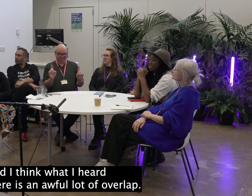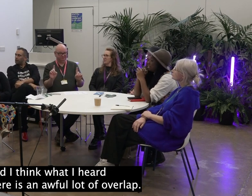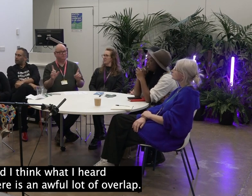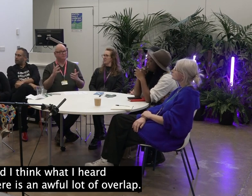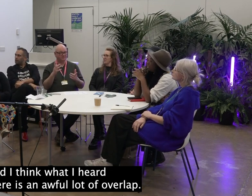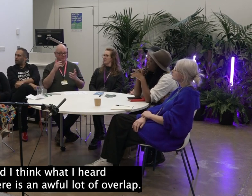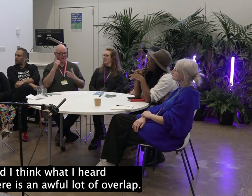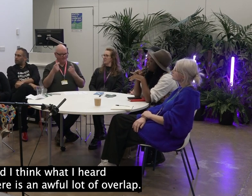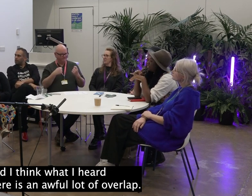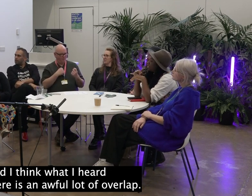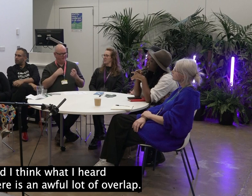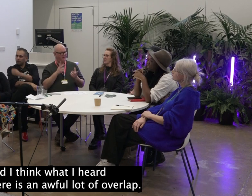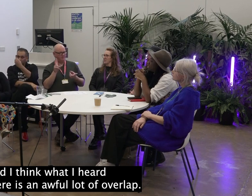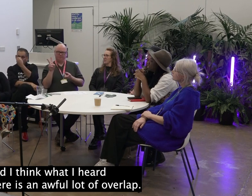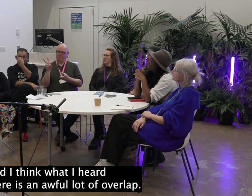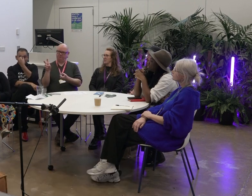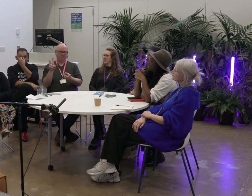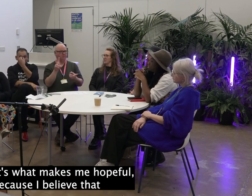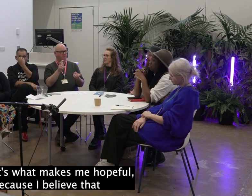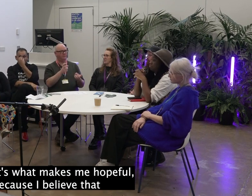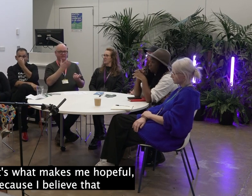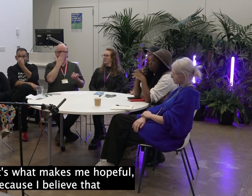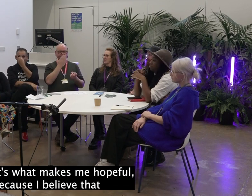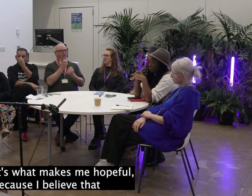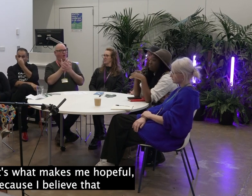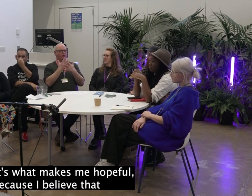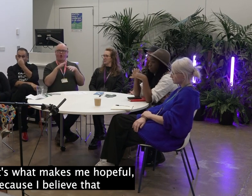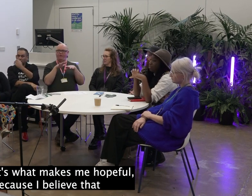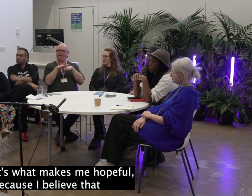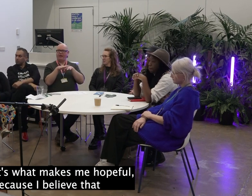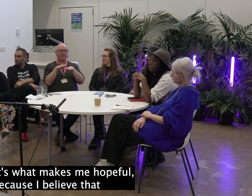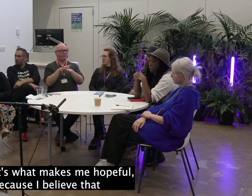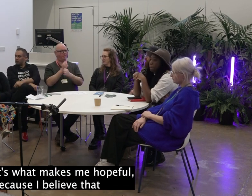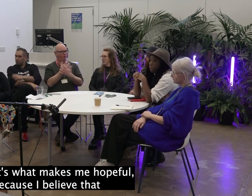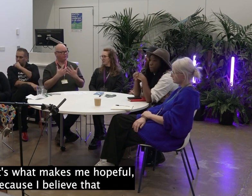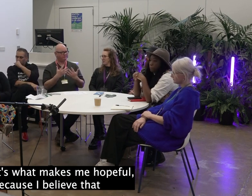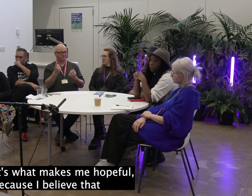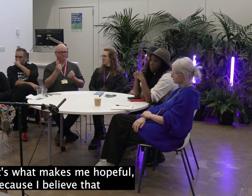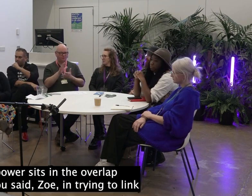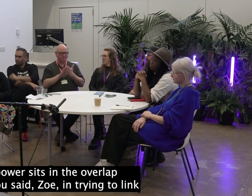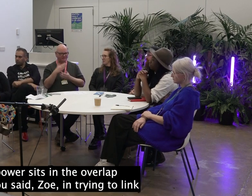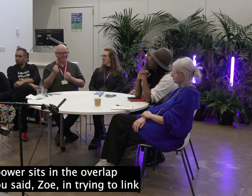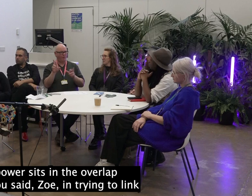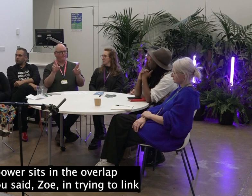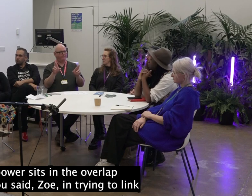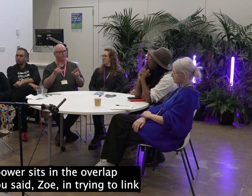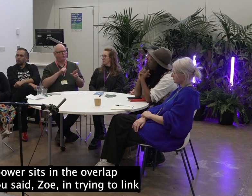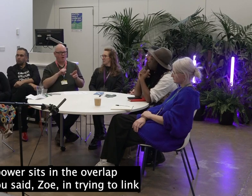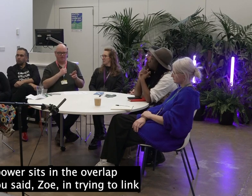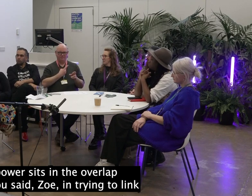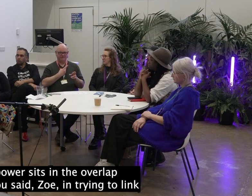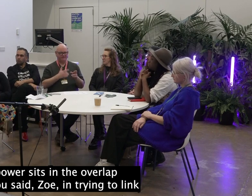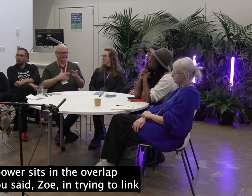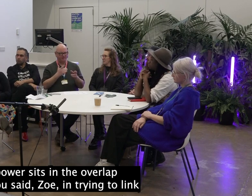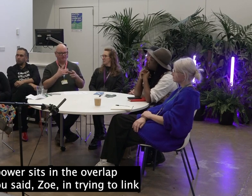what I heard is that there is an awful lot of overlap. And that's what makes me hopeful, because I believe that the power sits in the